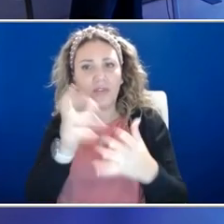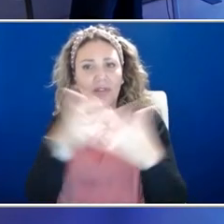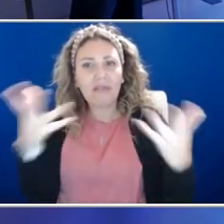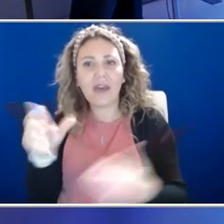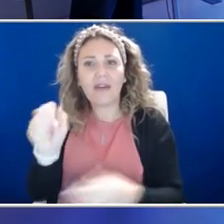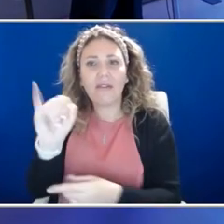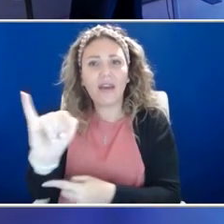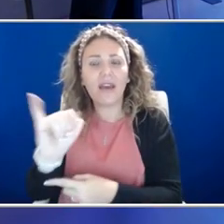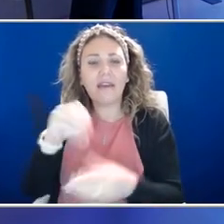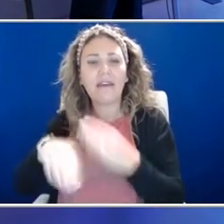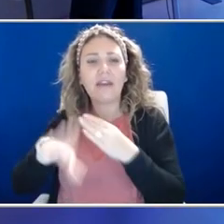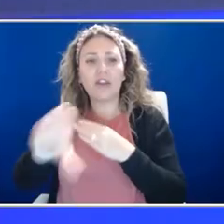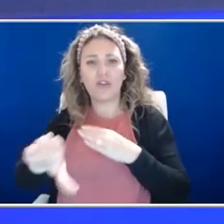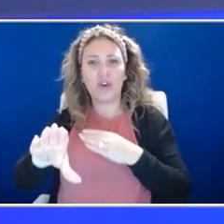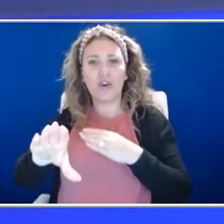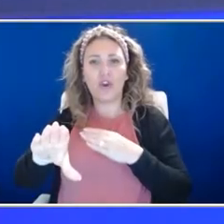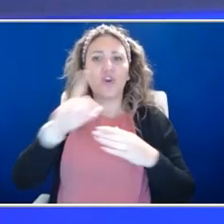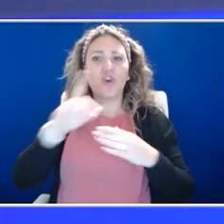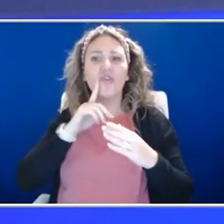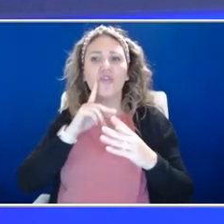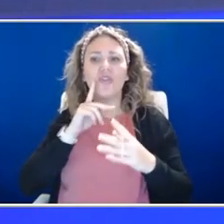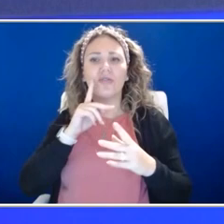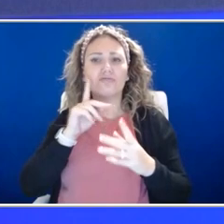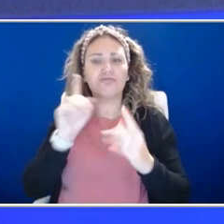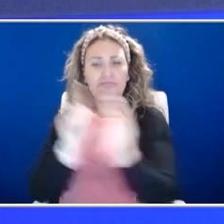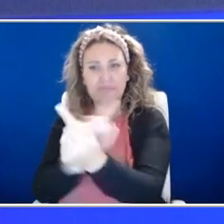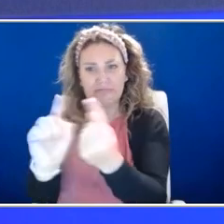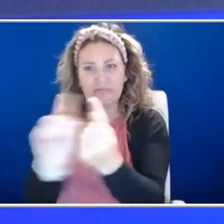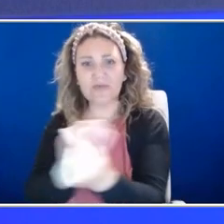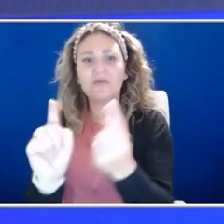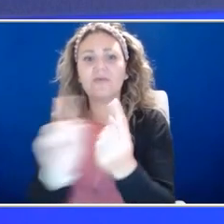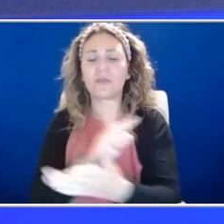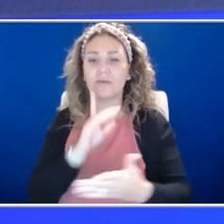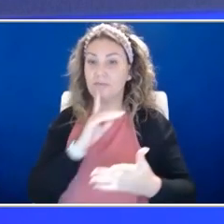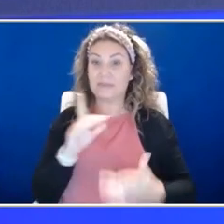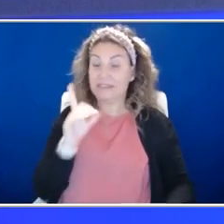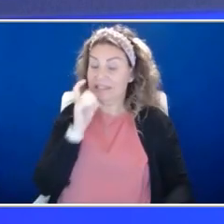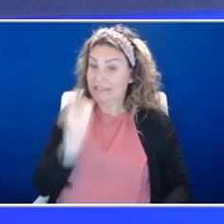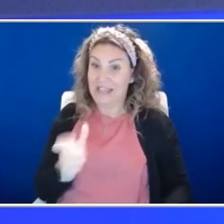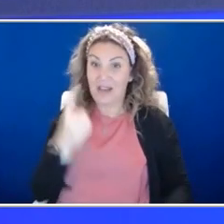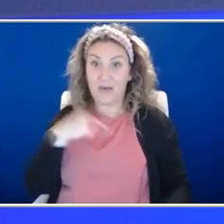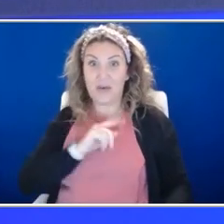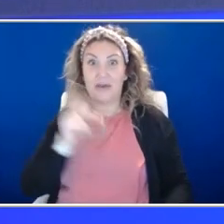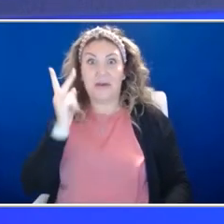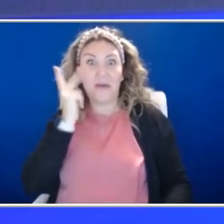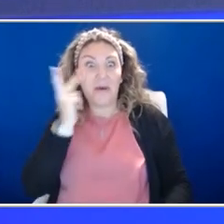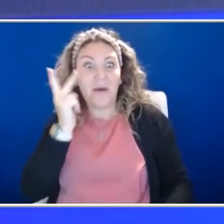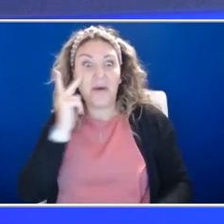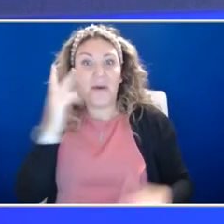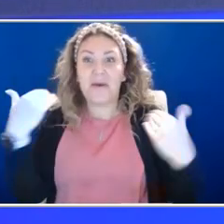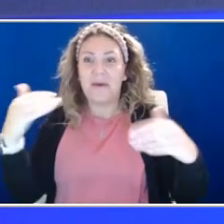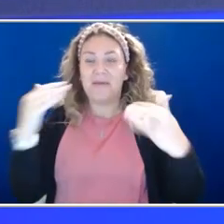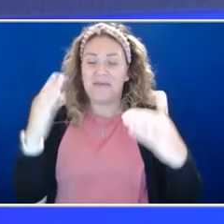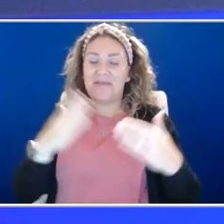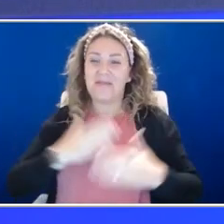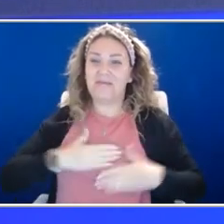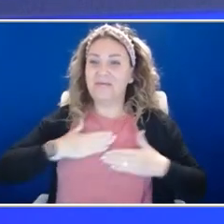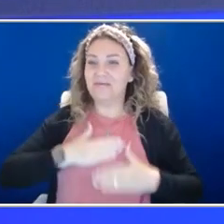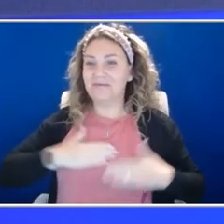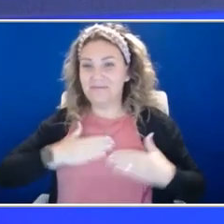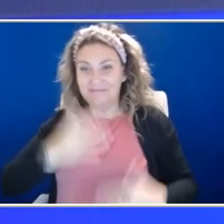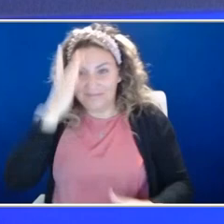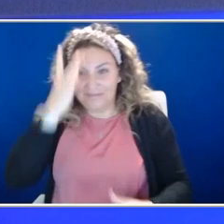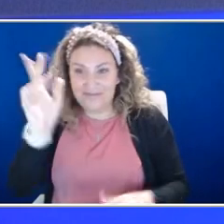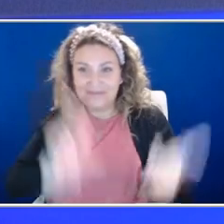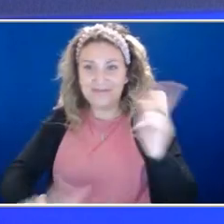rounds? No, we're not. And we're really looking forward to these smart folks on